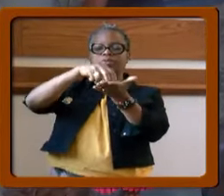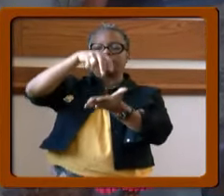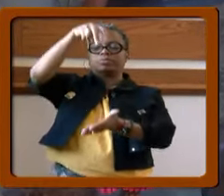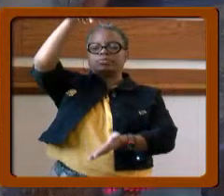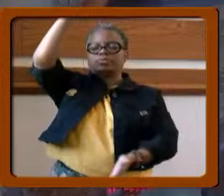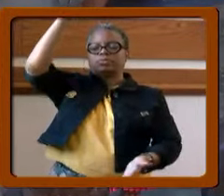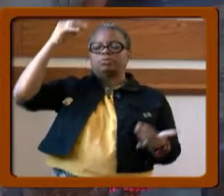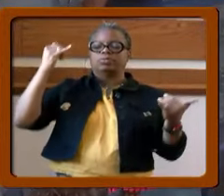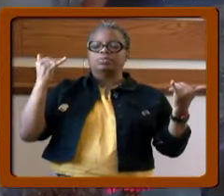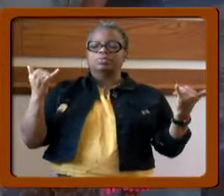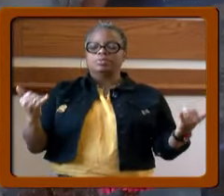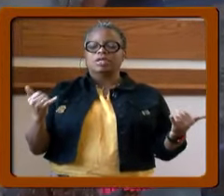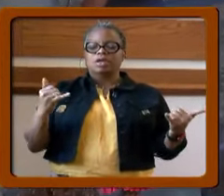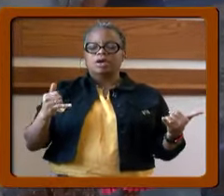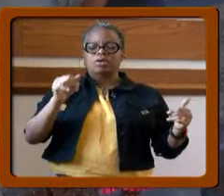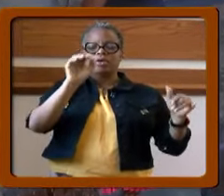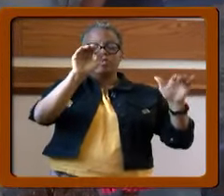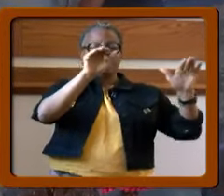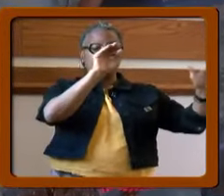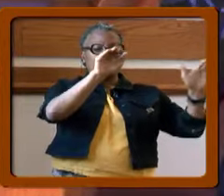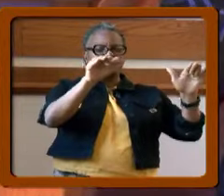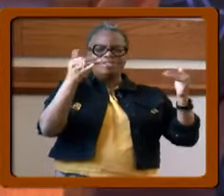that it is still Easter.